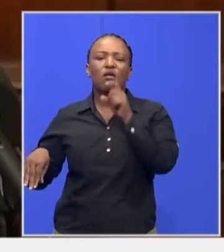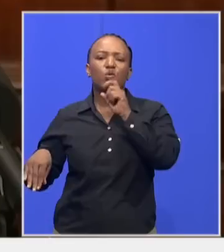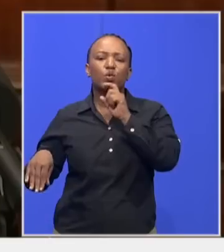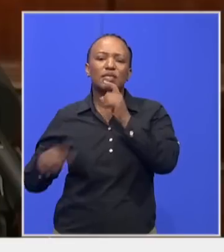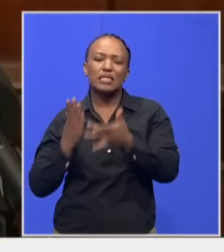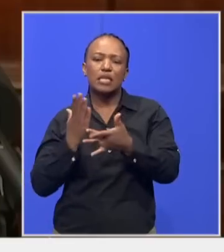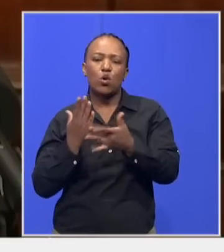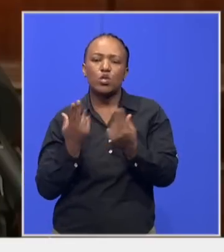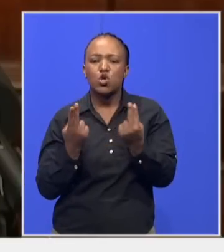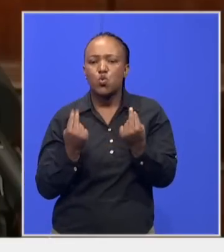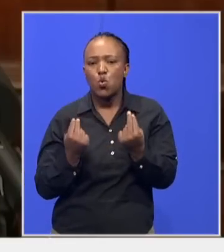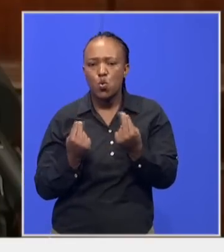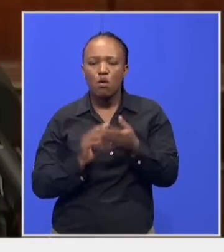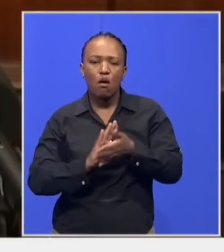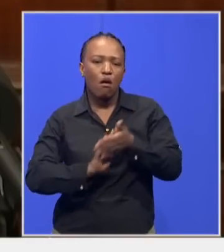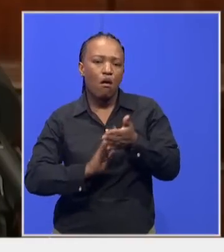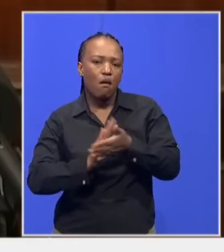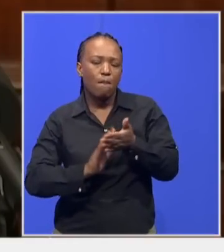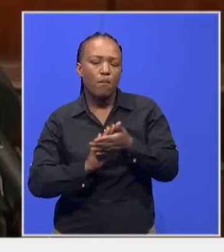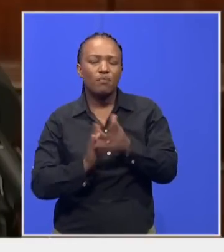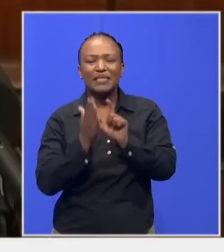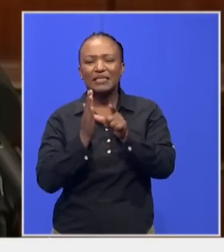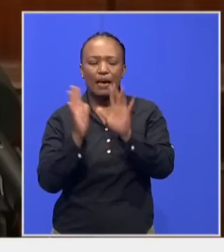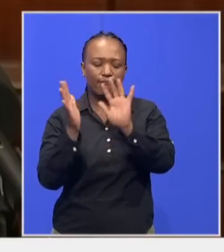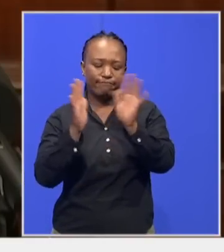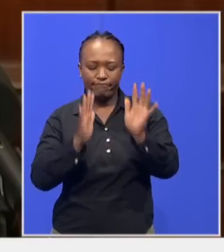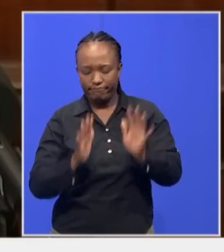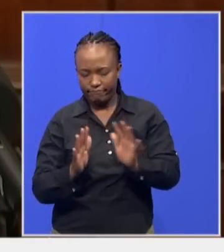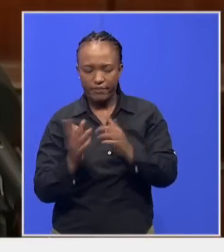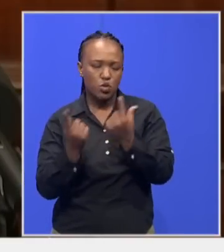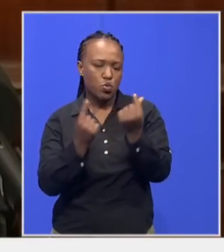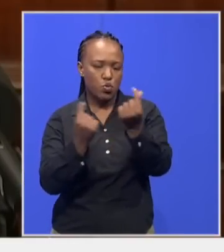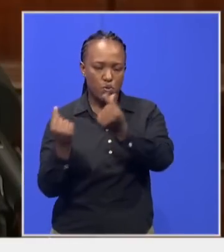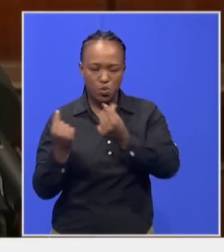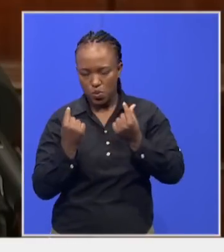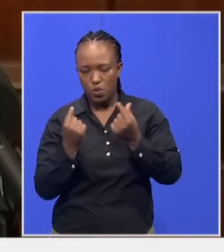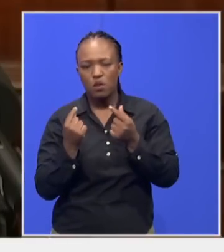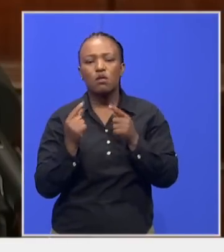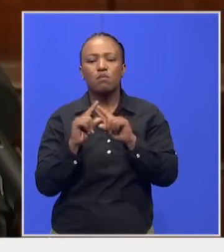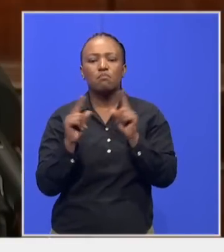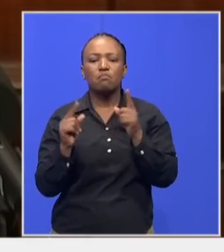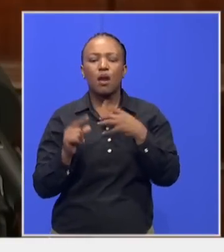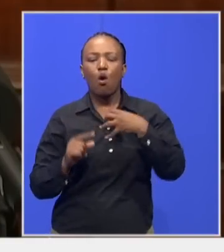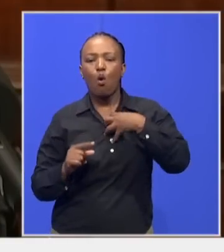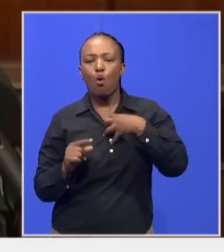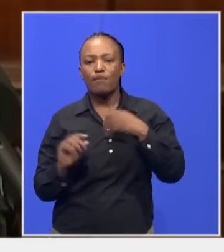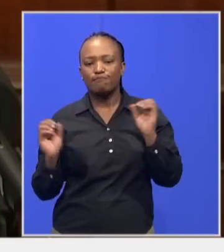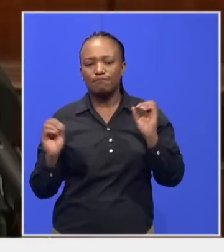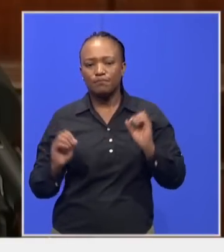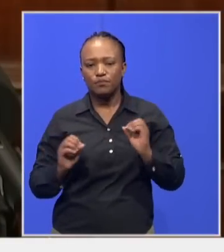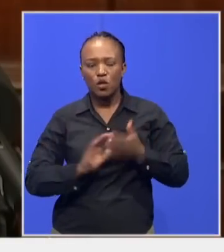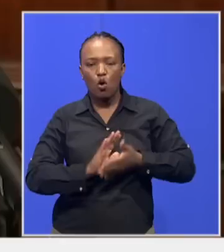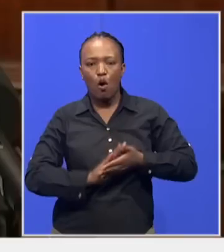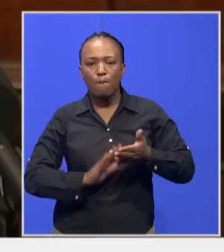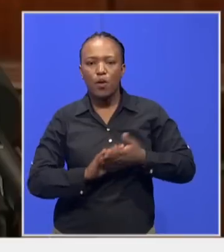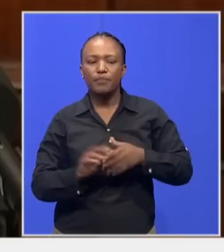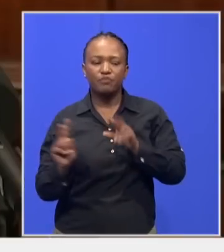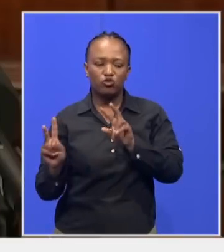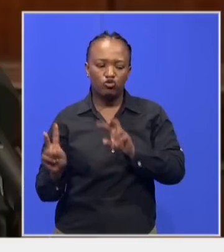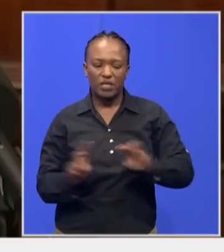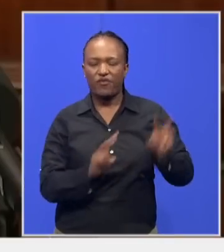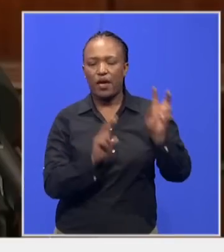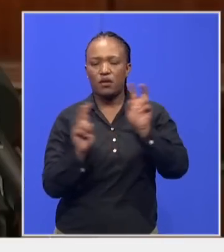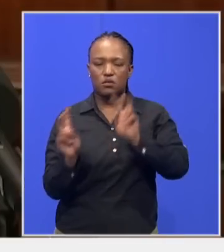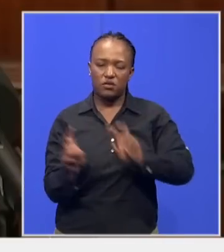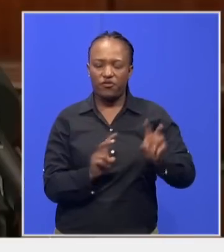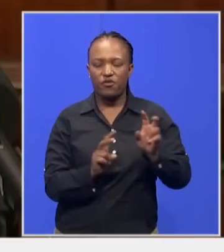technology, operate them, extend their design life. Of course, without necessarily owning them, we operate, we'll transfer. It still becomes